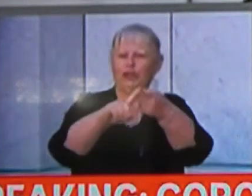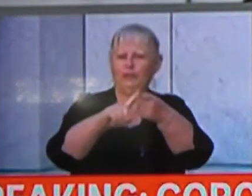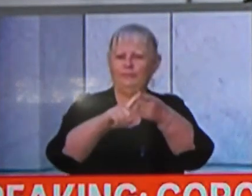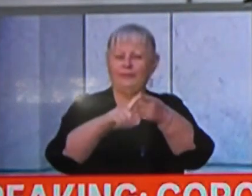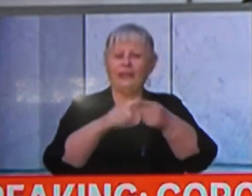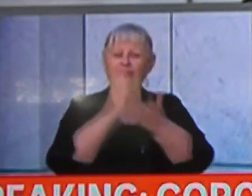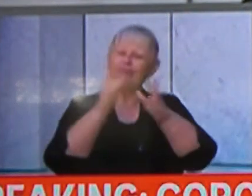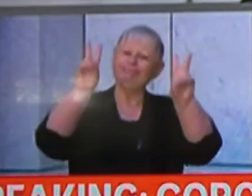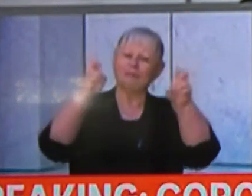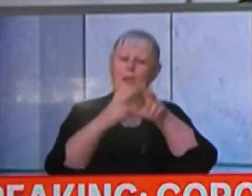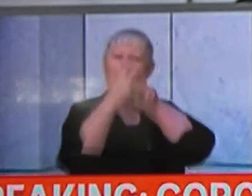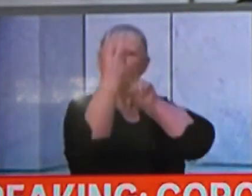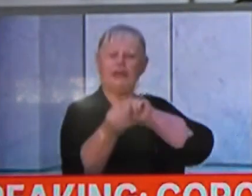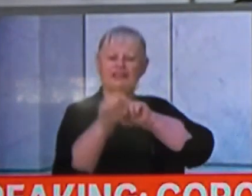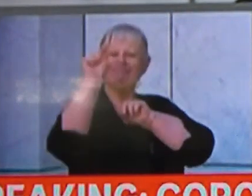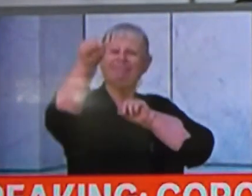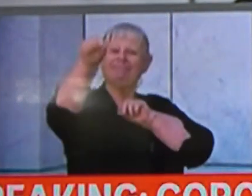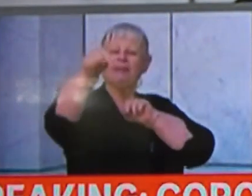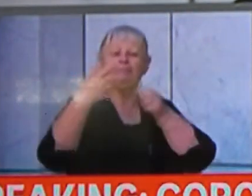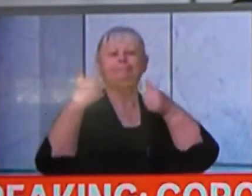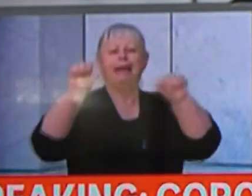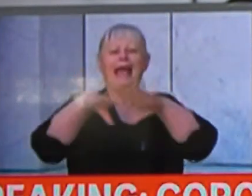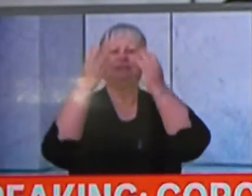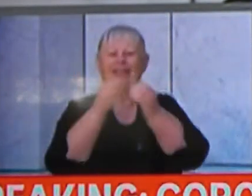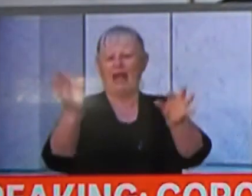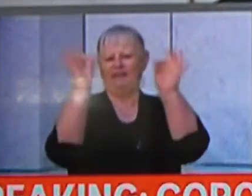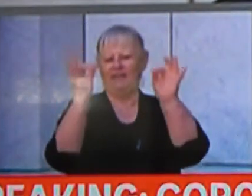to the recovery on the other side.